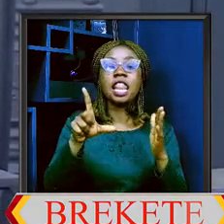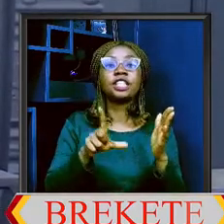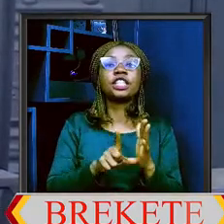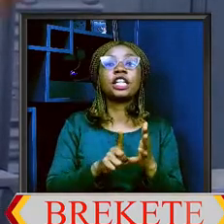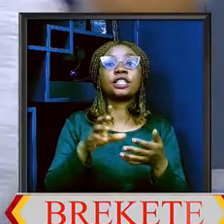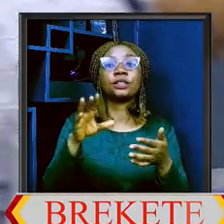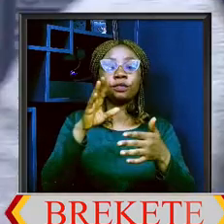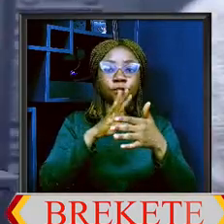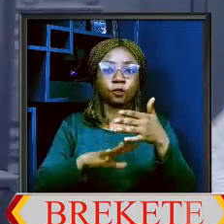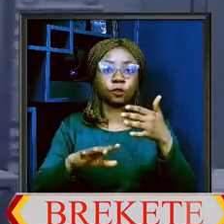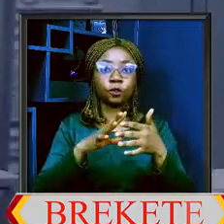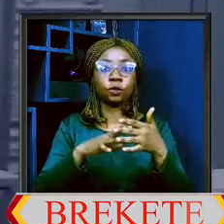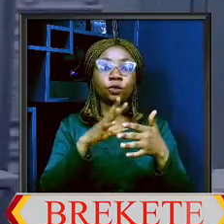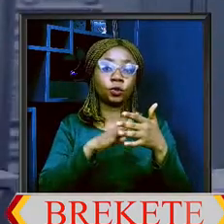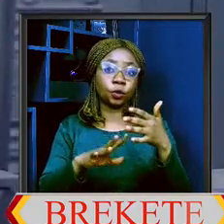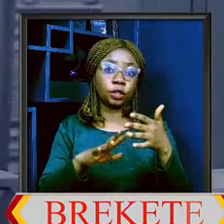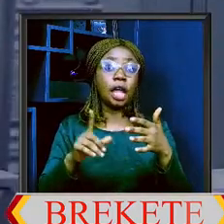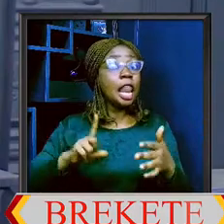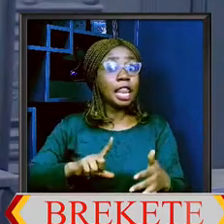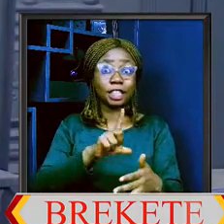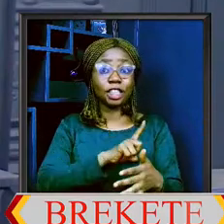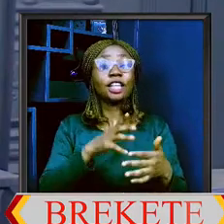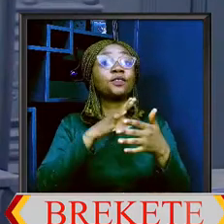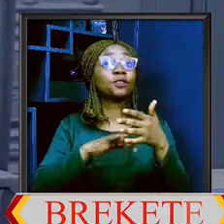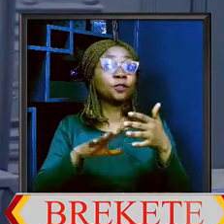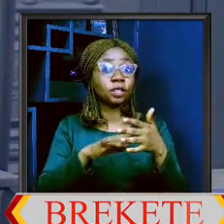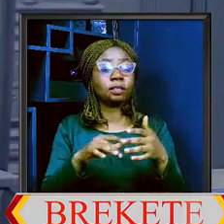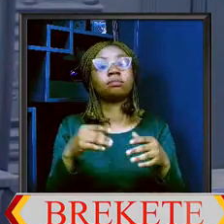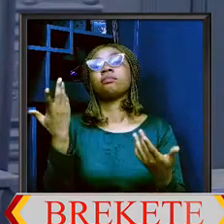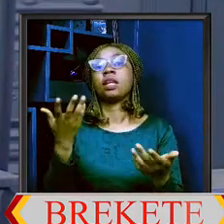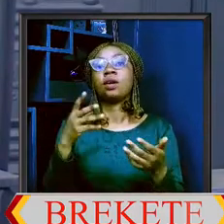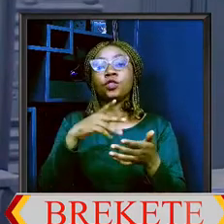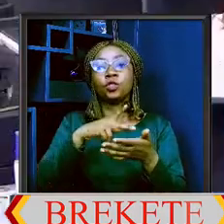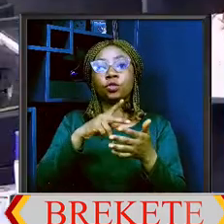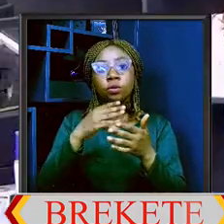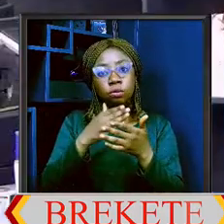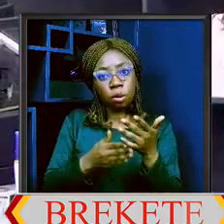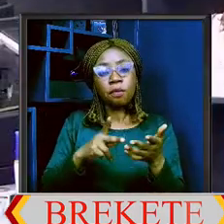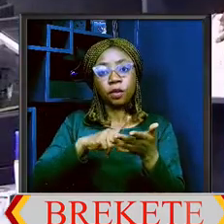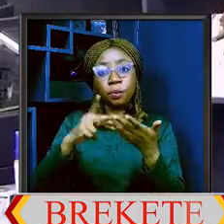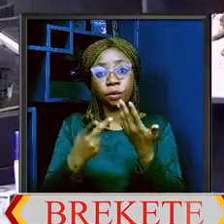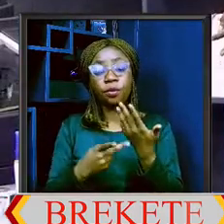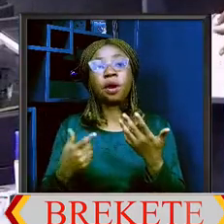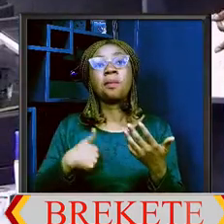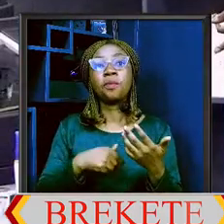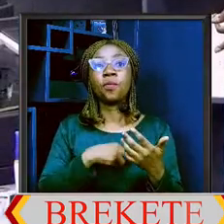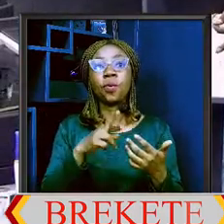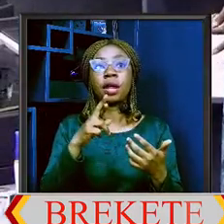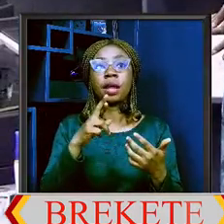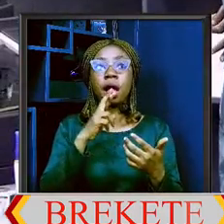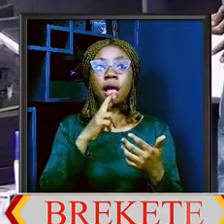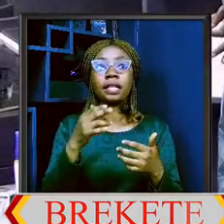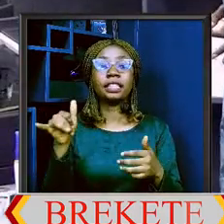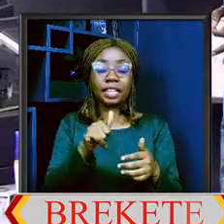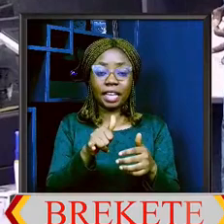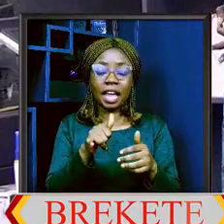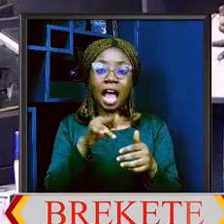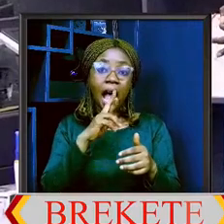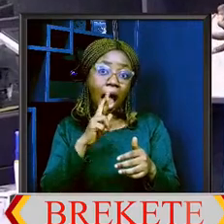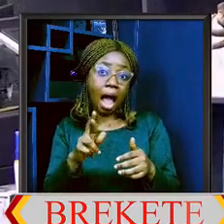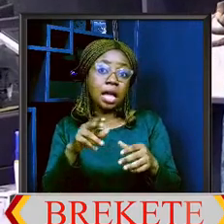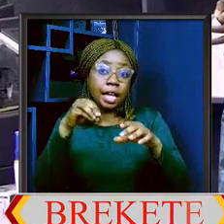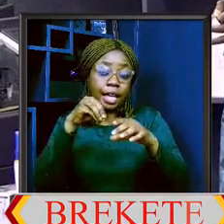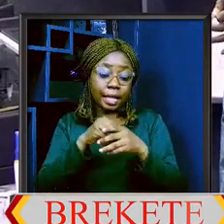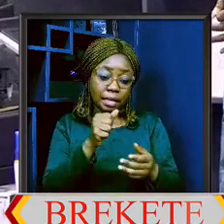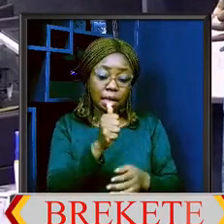also have uh PhD in some programs and some of the programs we are actually they are domicide in